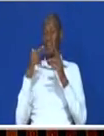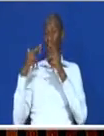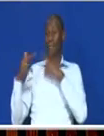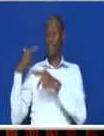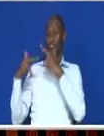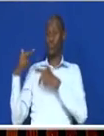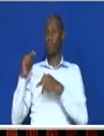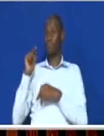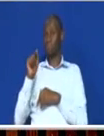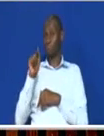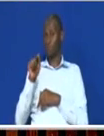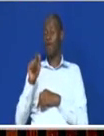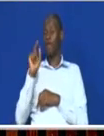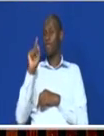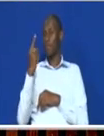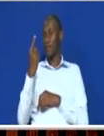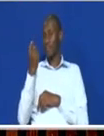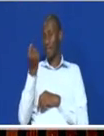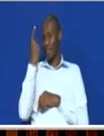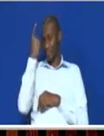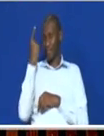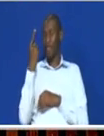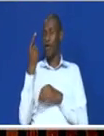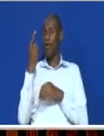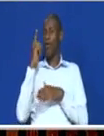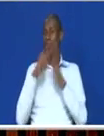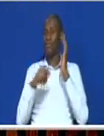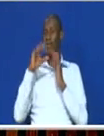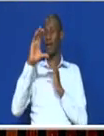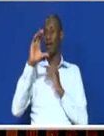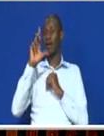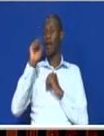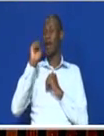to understand what a clause test is.